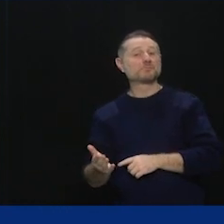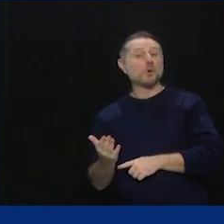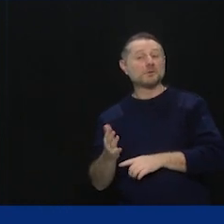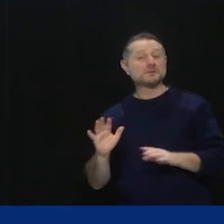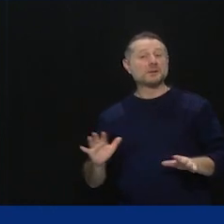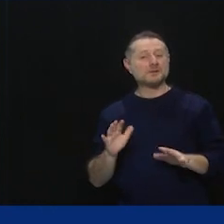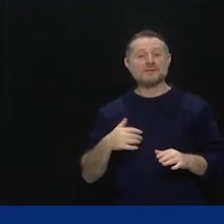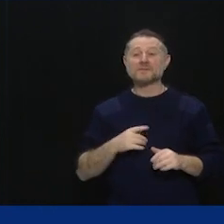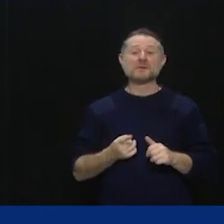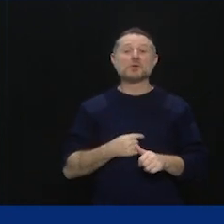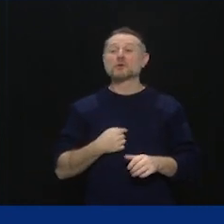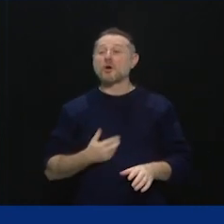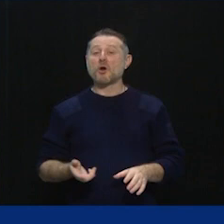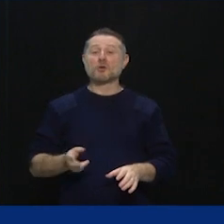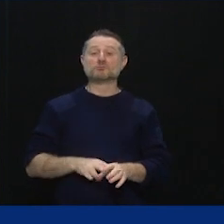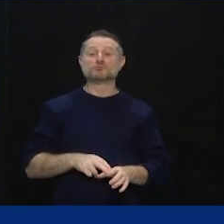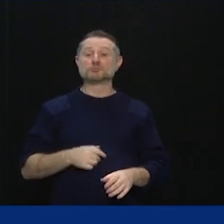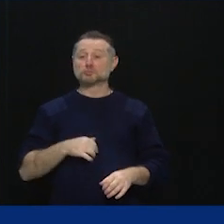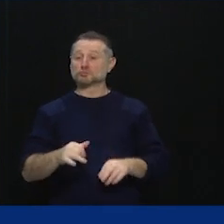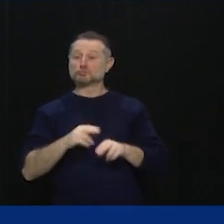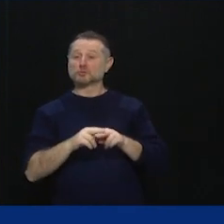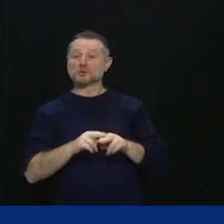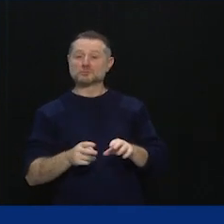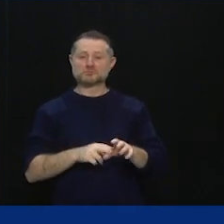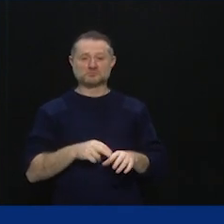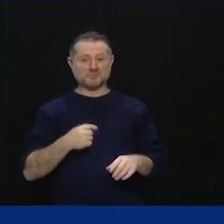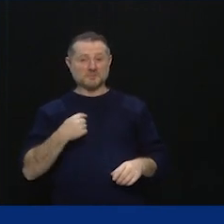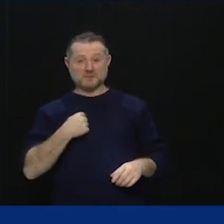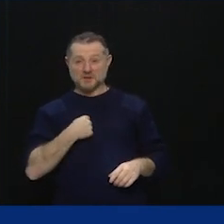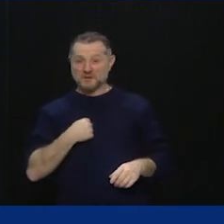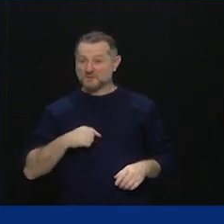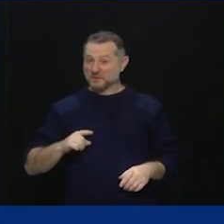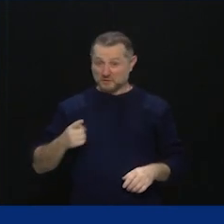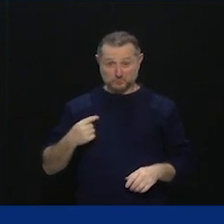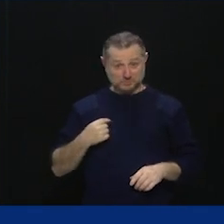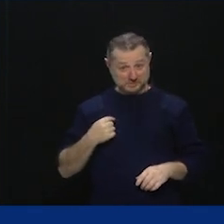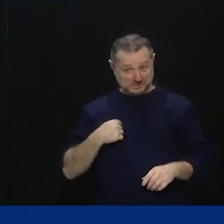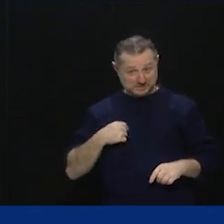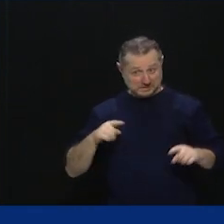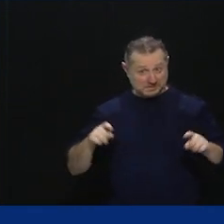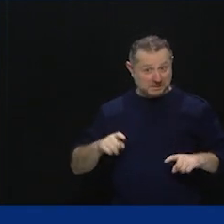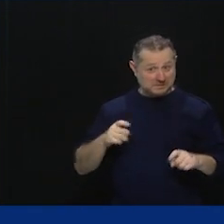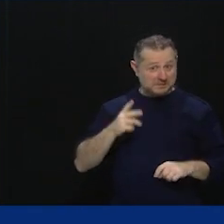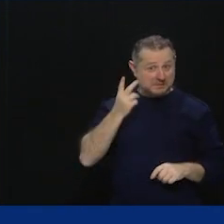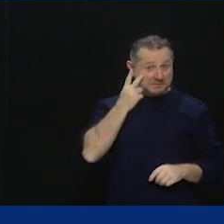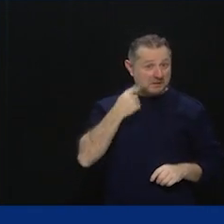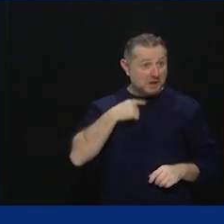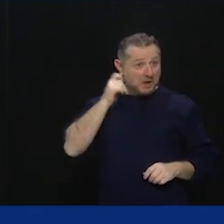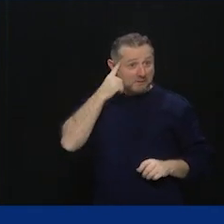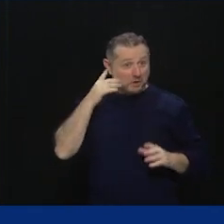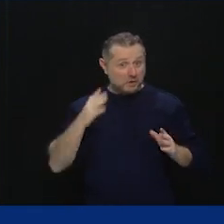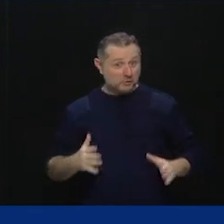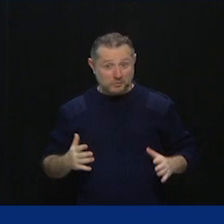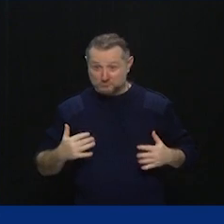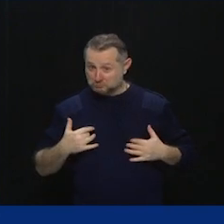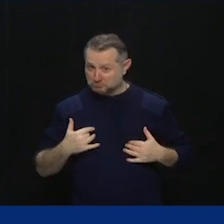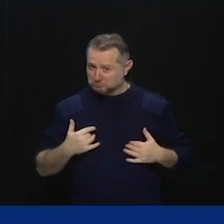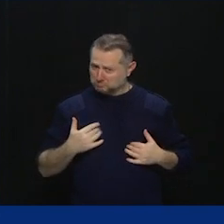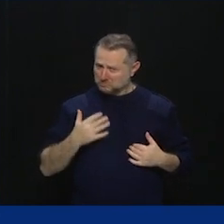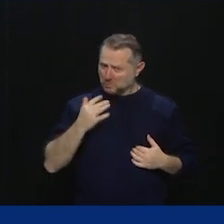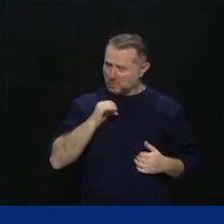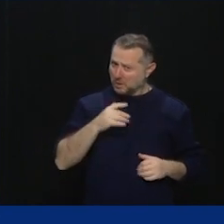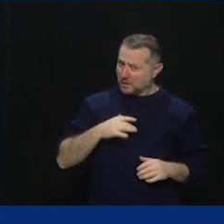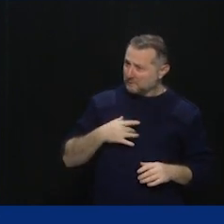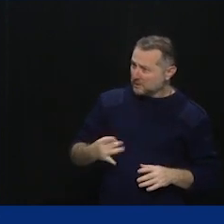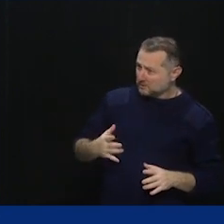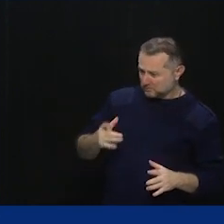so I'm the first one on this? You're going to test ride this with the governor of New York? What does that say about how you feel about your governor? Okay, we did it